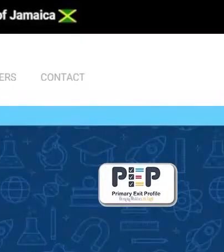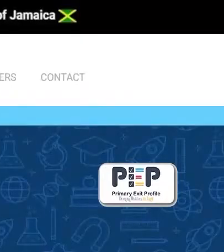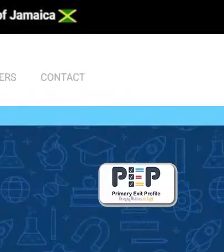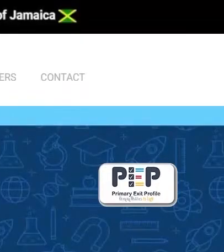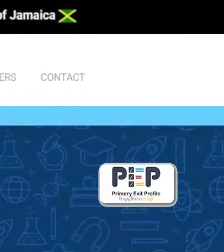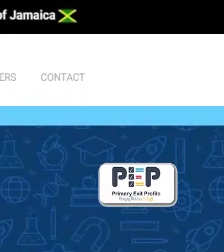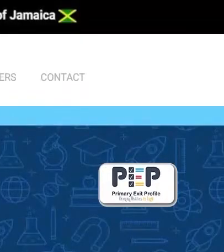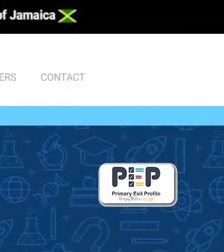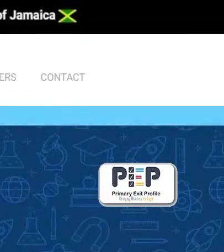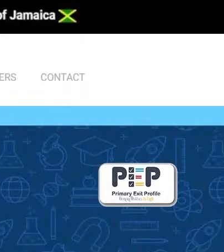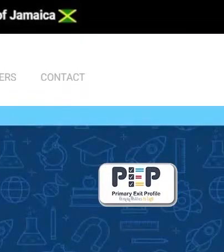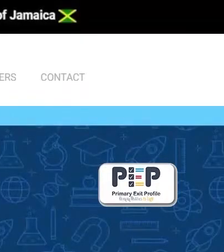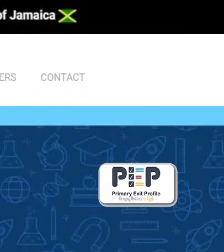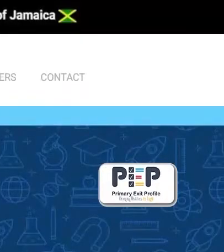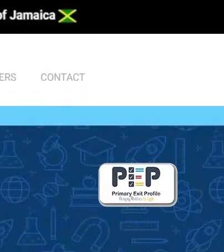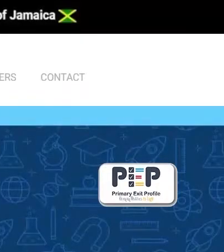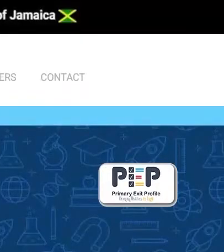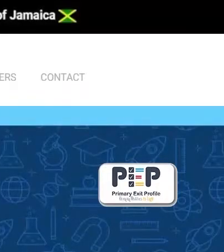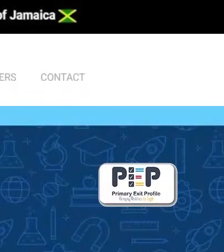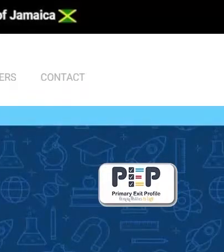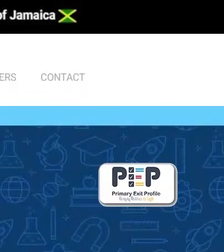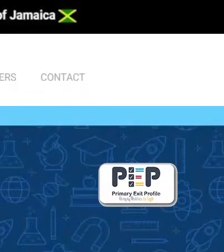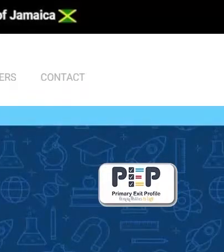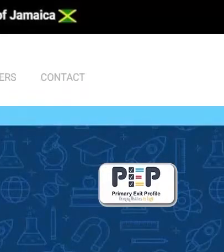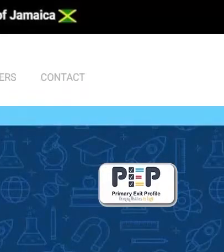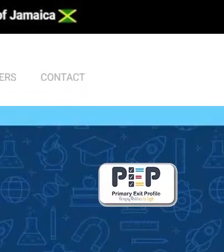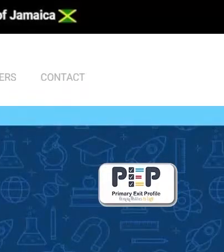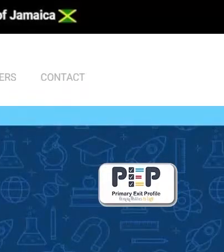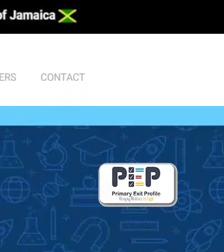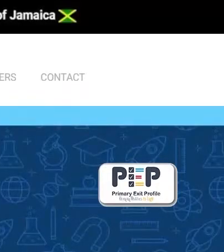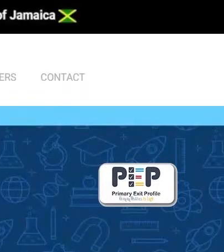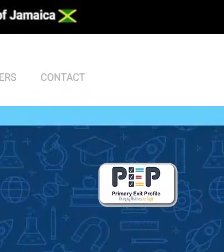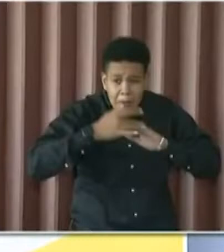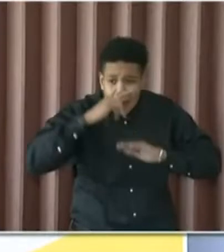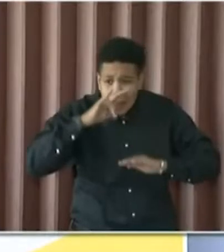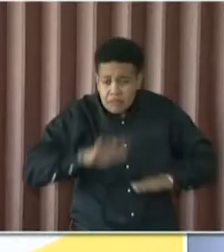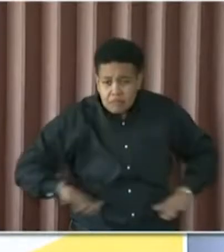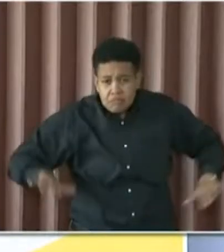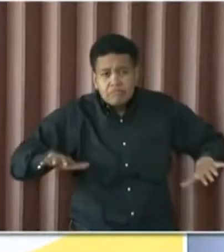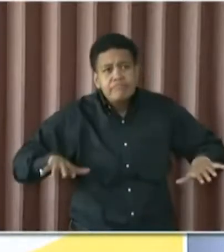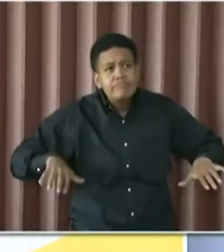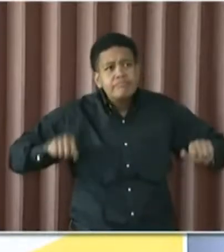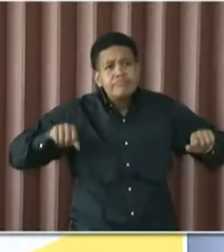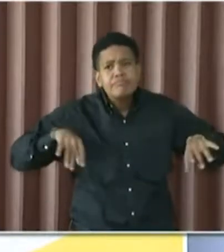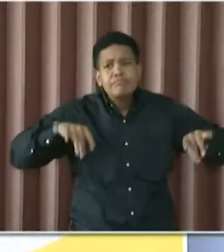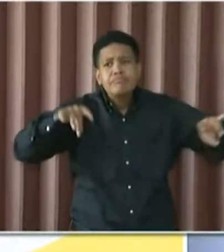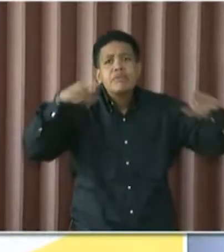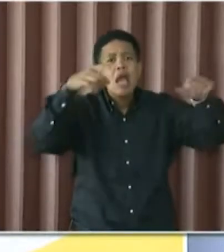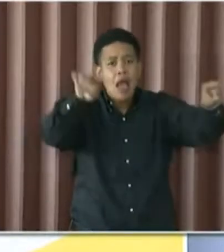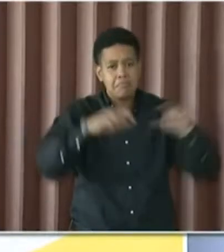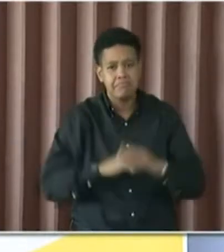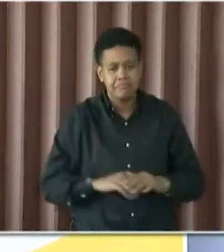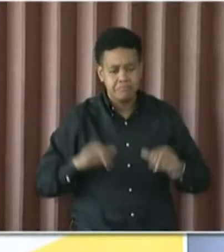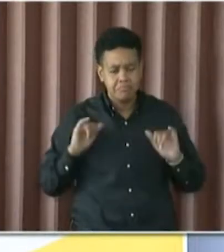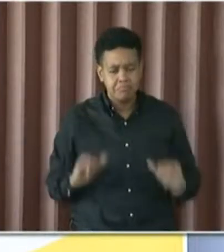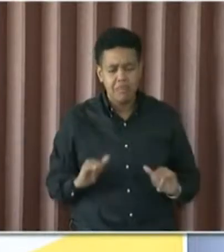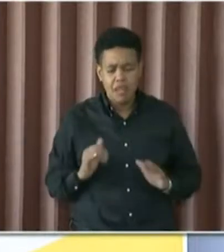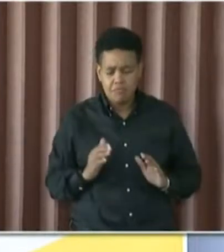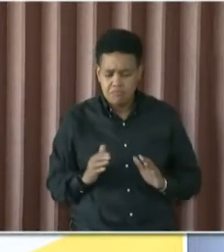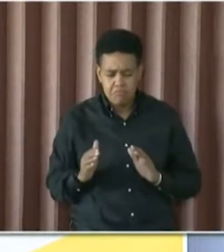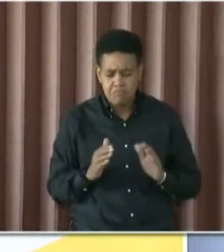information, the ministry has also offered online access to the results. In addition to the usual